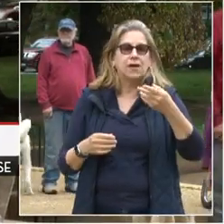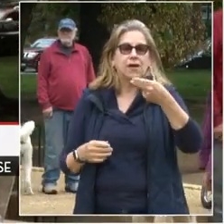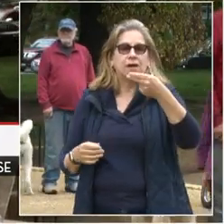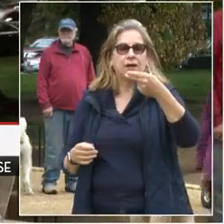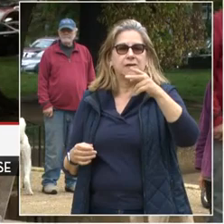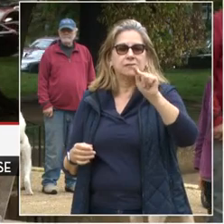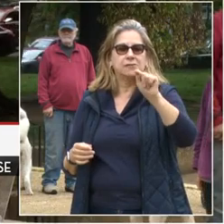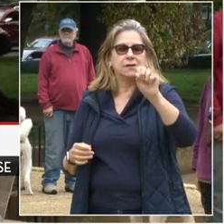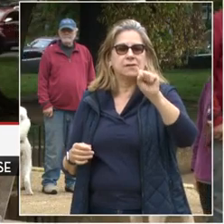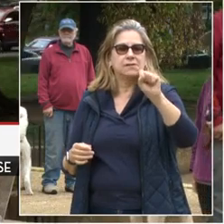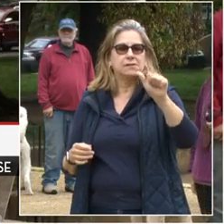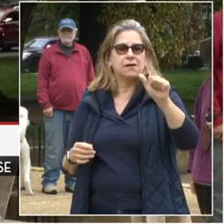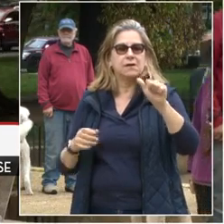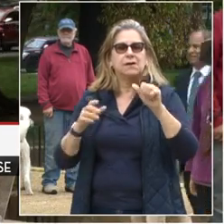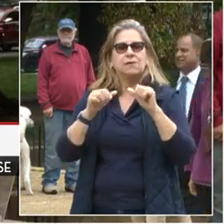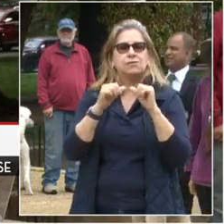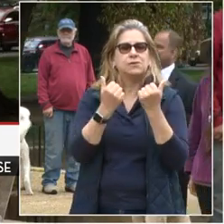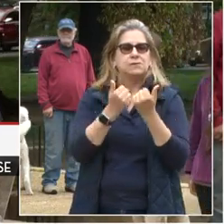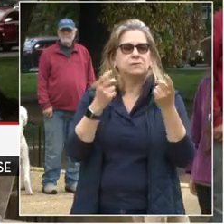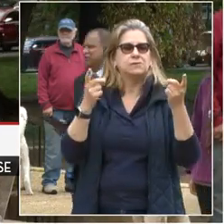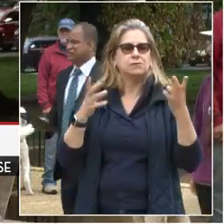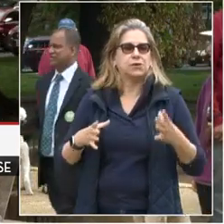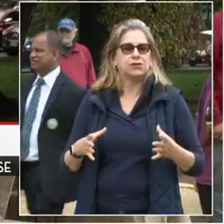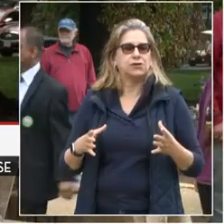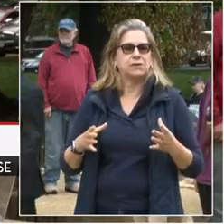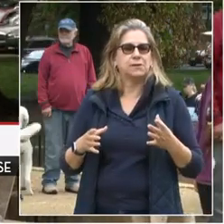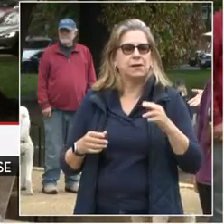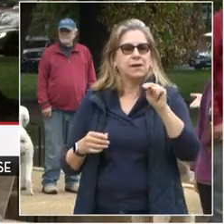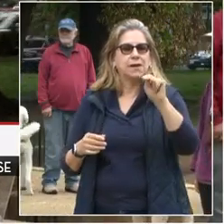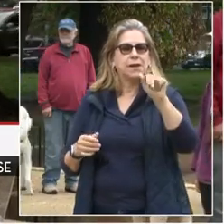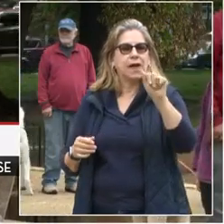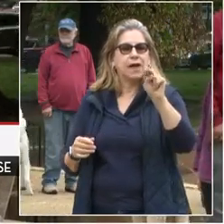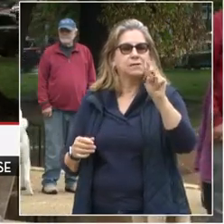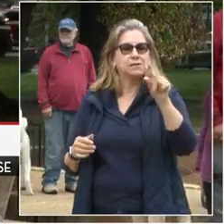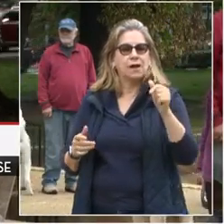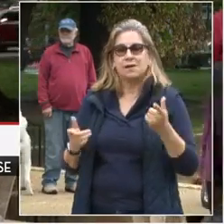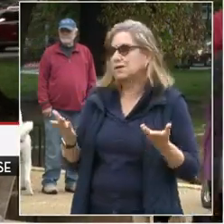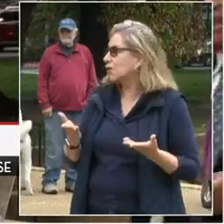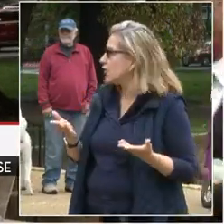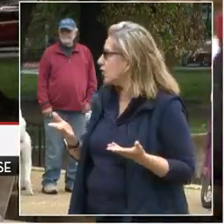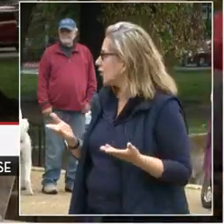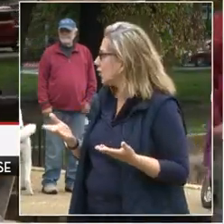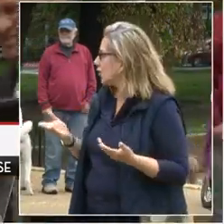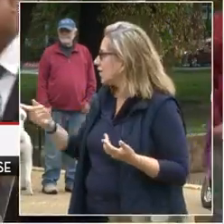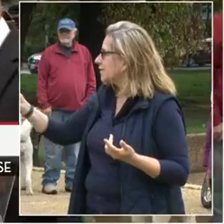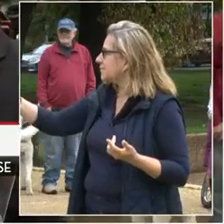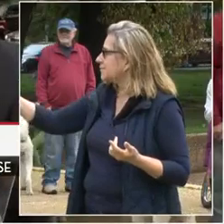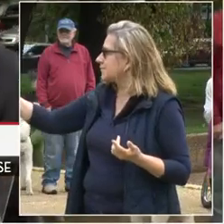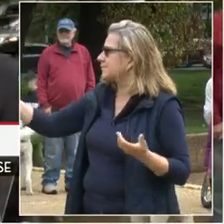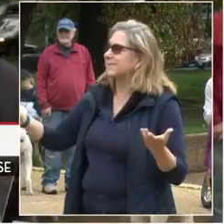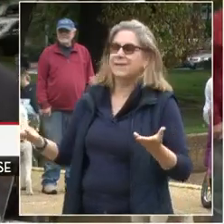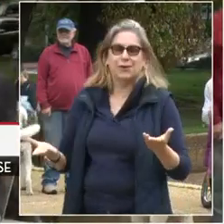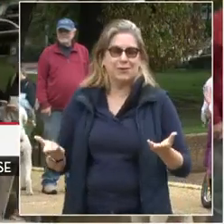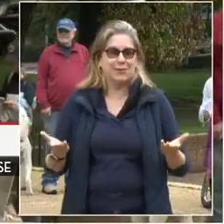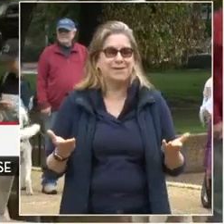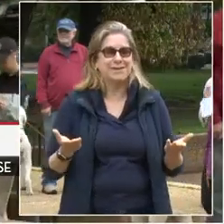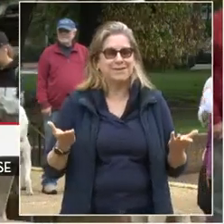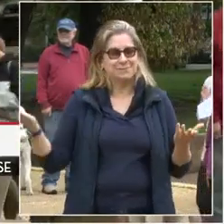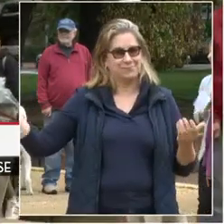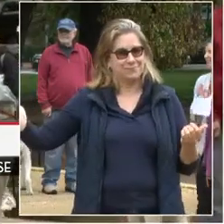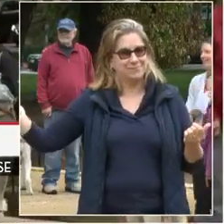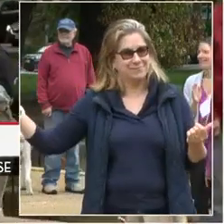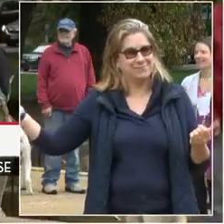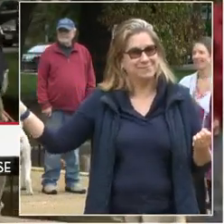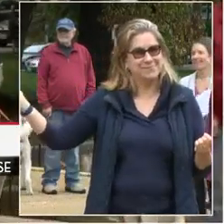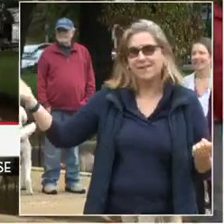Nanda Srinivasan. Nanda, are you here? Here we are. Nanda, everybody. Thank you, Charles. Good morning,